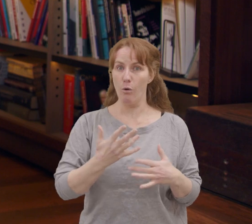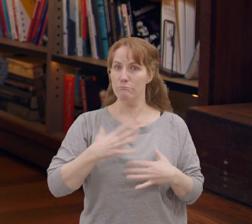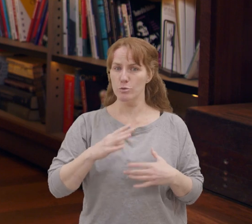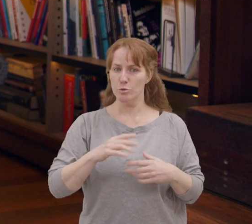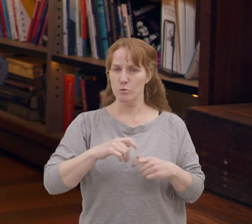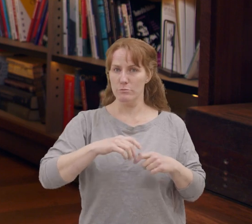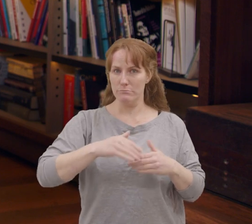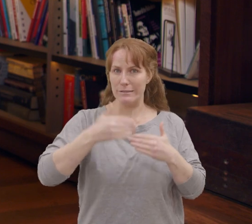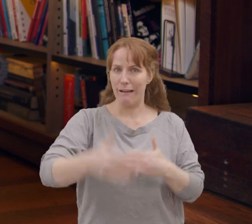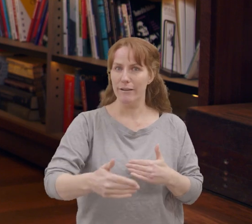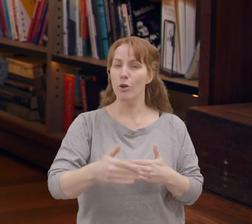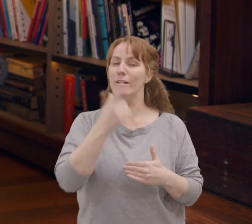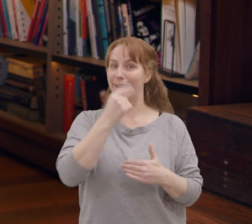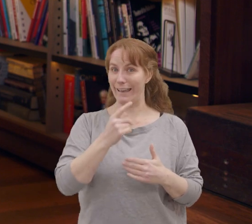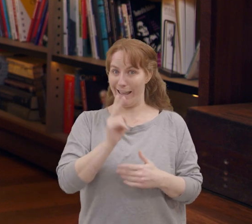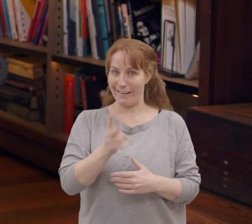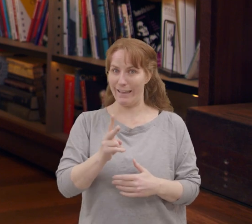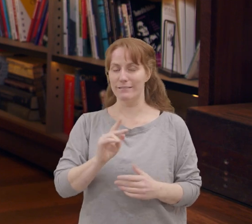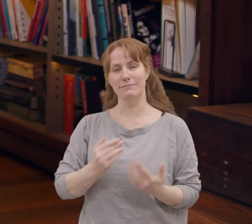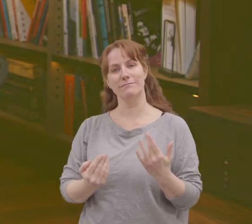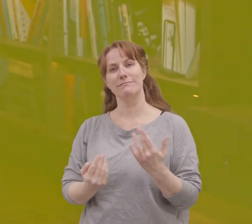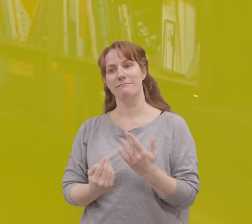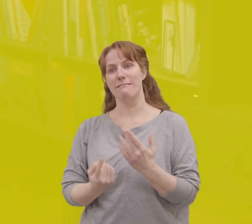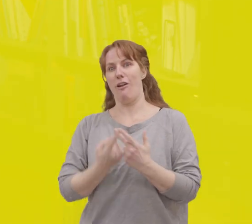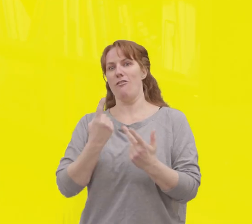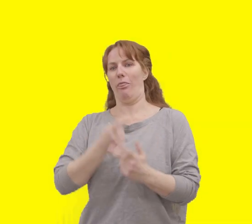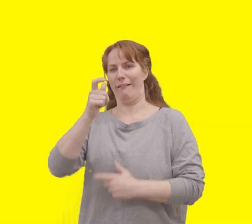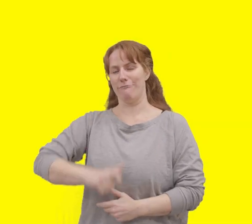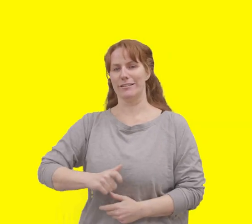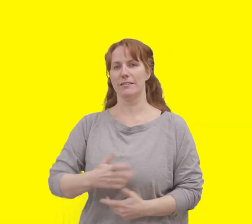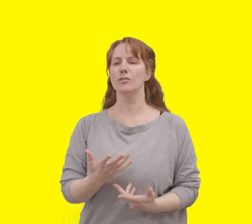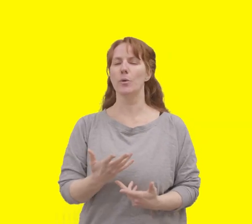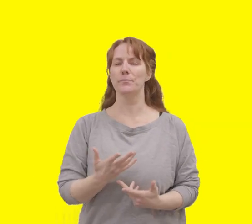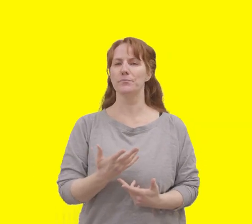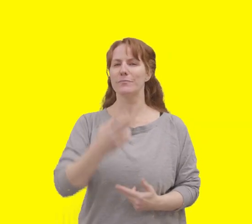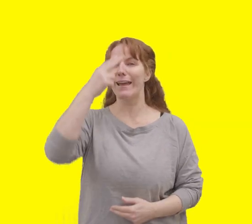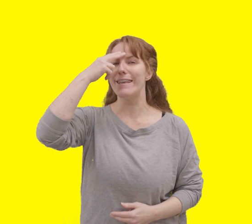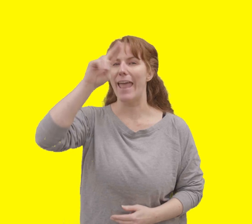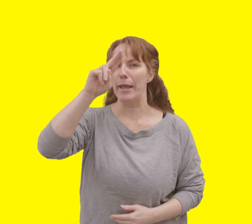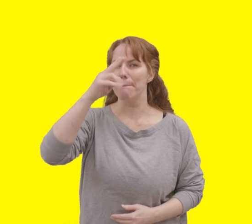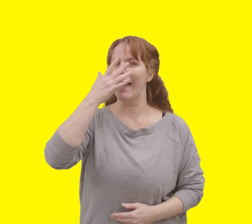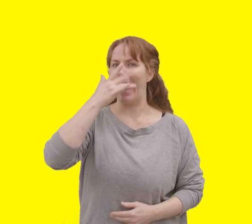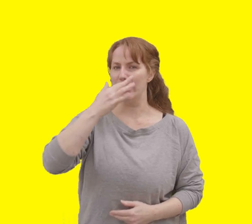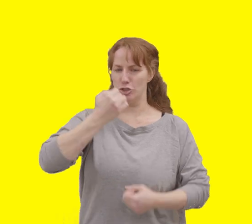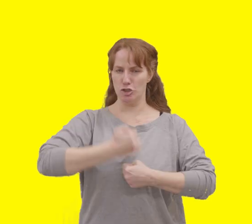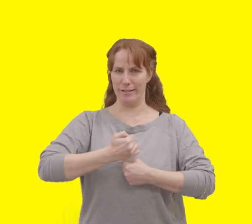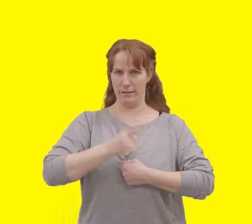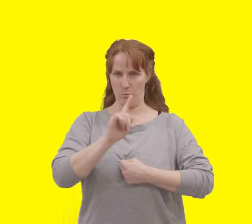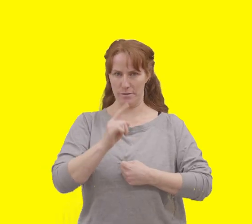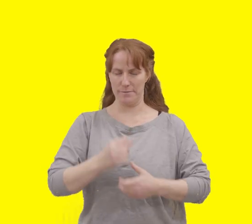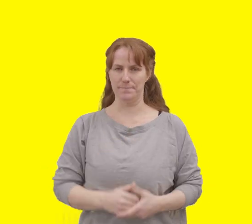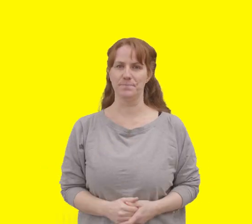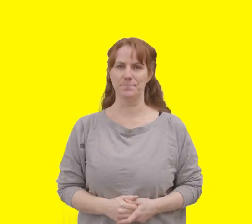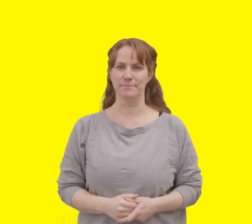ahead and do the same thing again, but this time for a different character. So here are the questions. What's their name, age, and